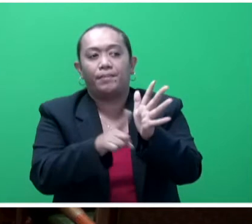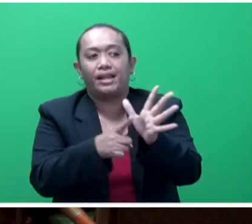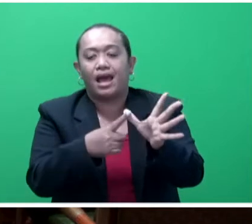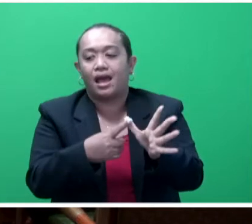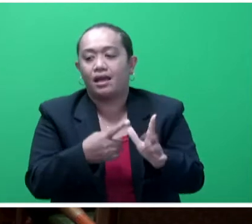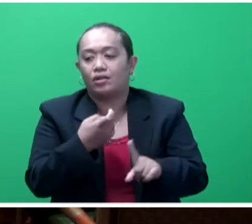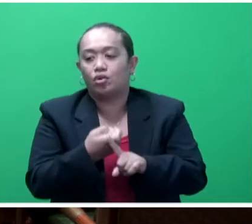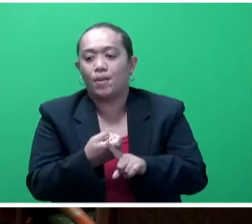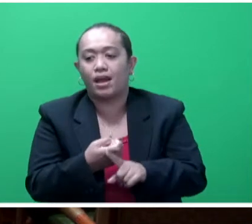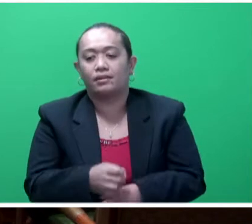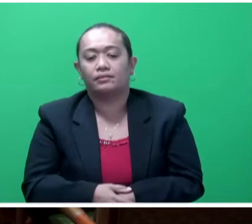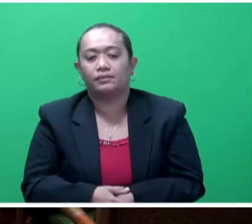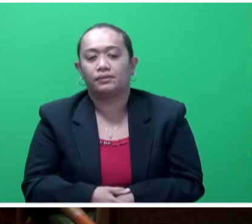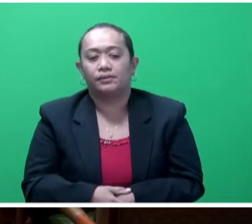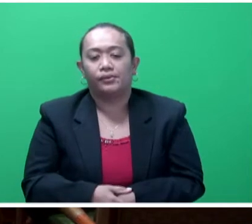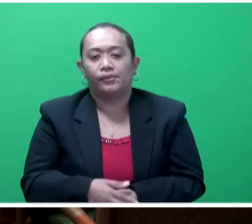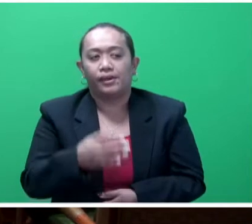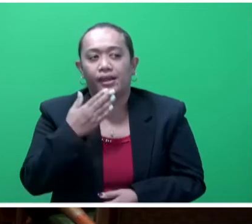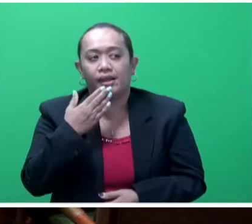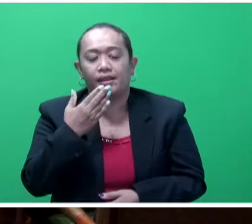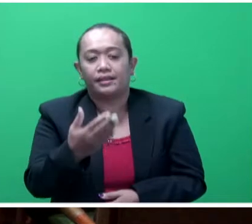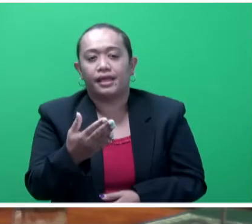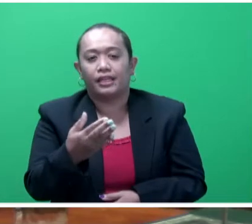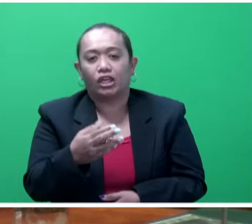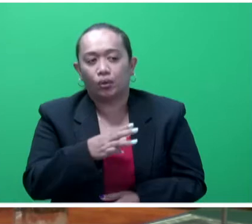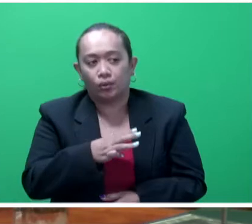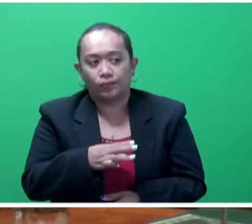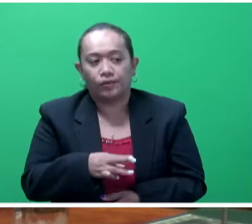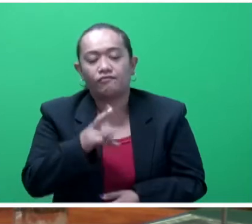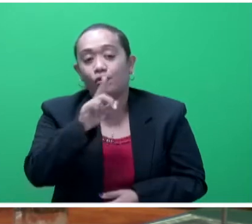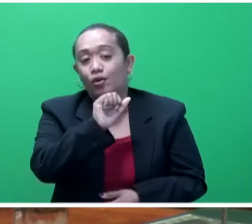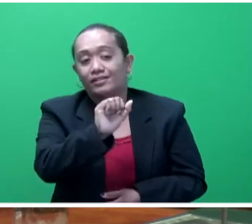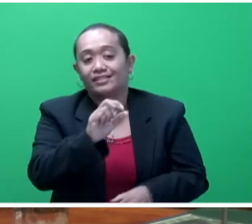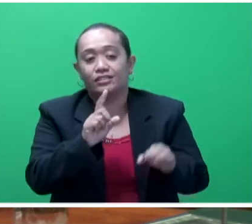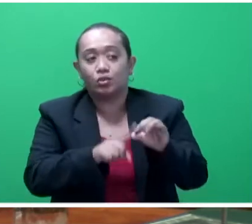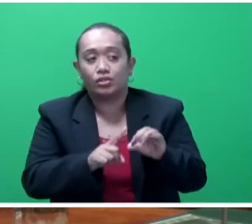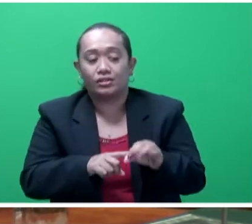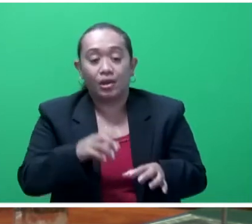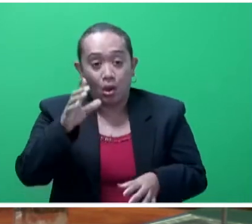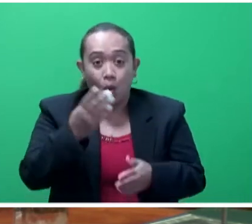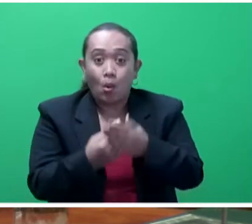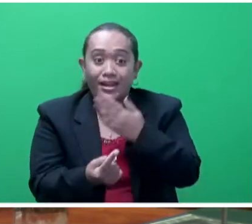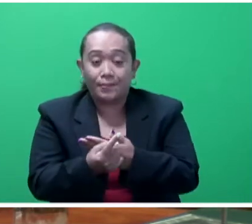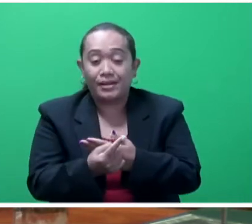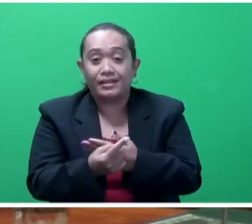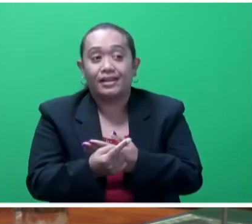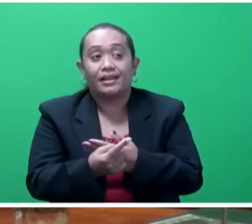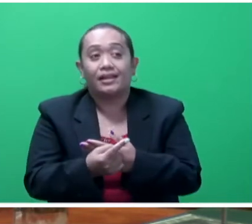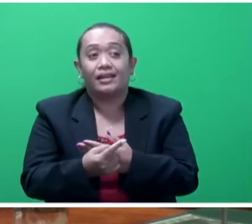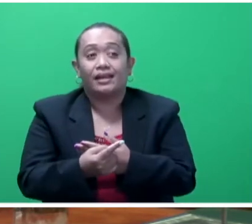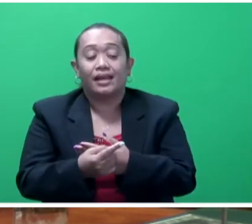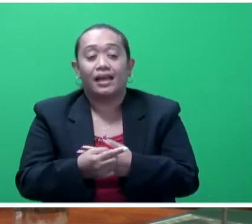Mr. Speaker, sir, I thank the Honourable Member for his question. The Navua Fire Station was decommissioned on